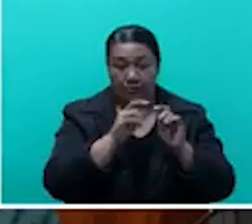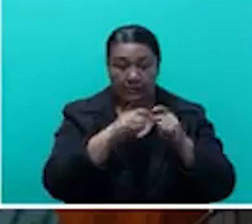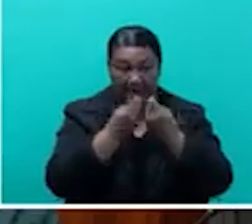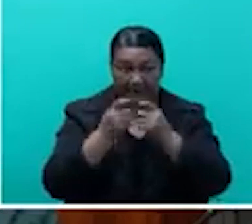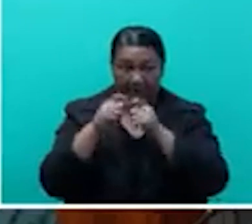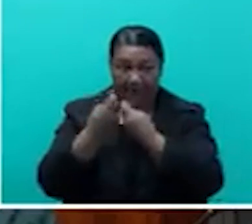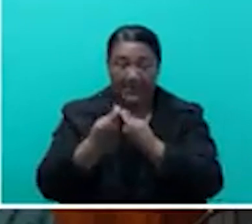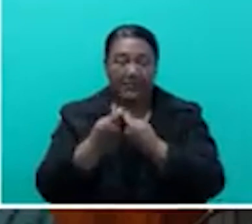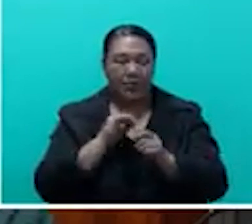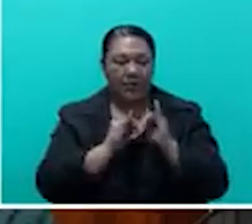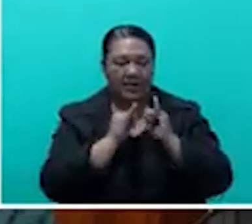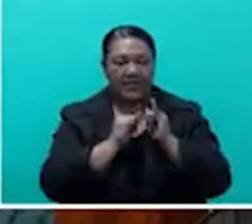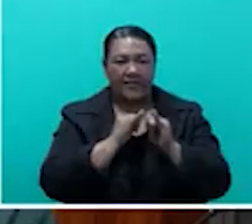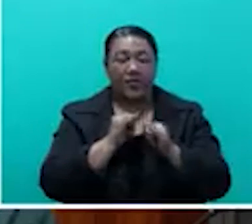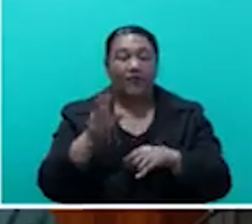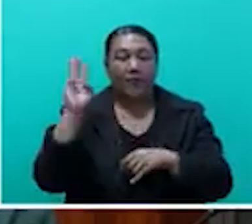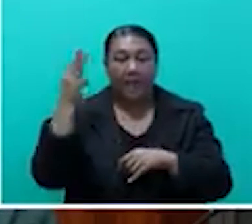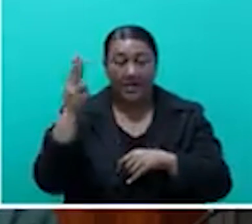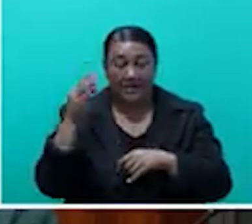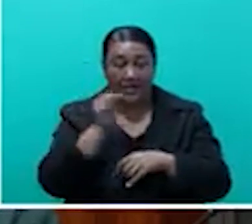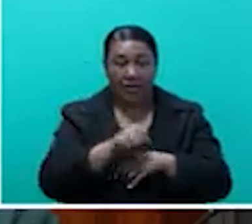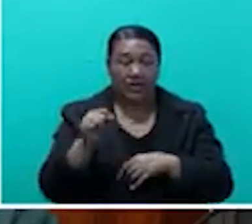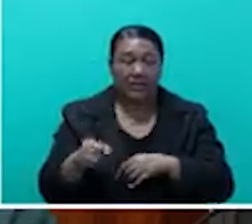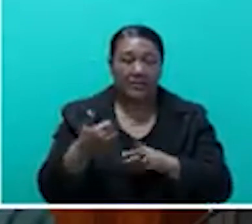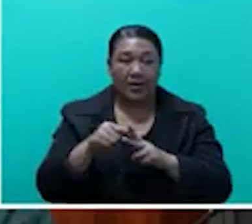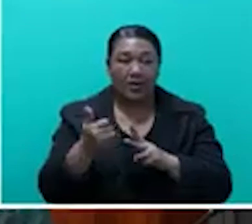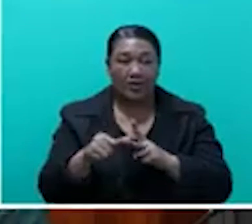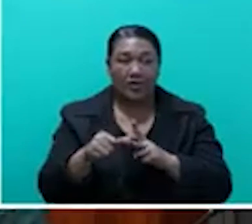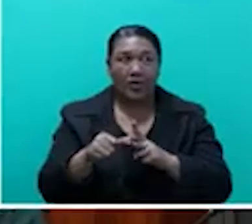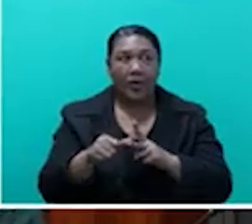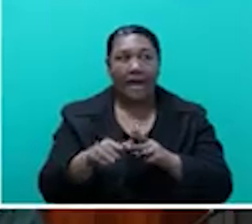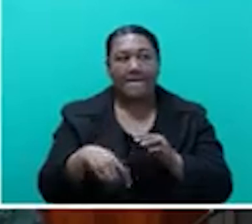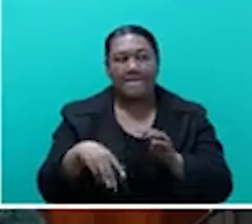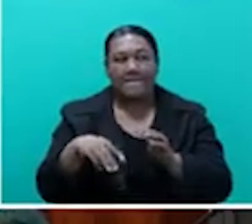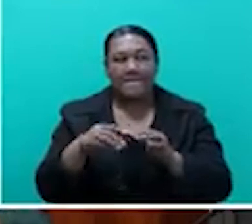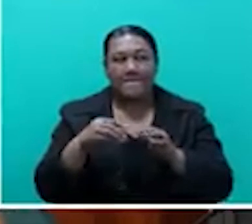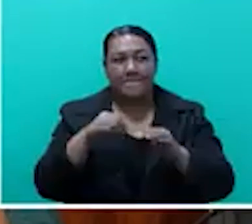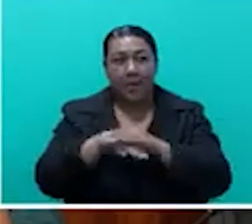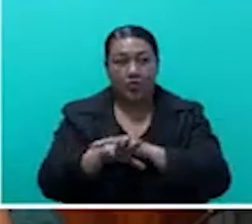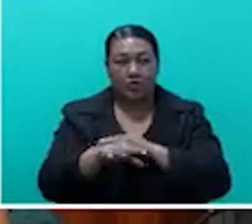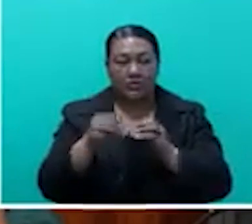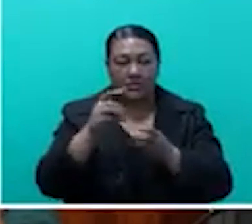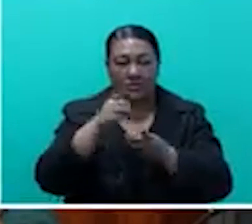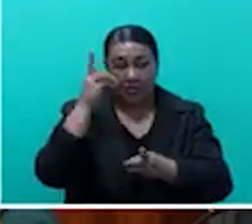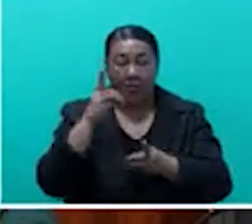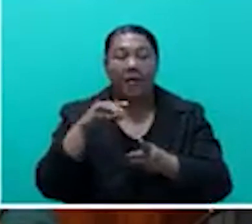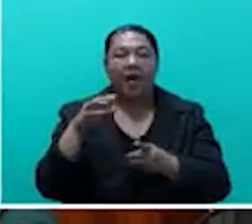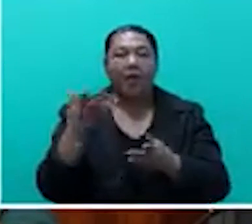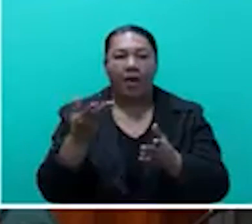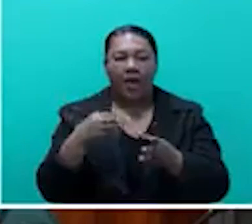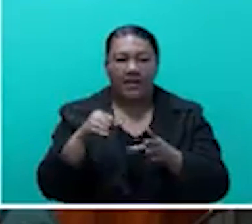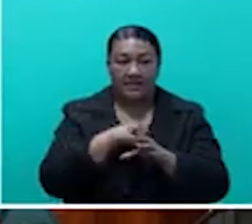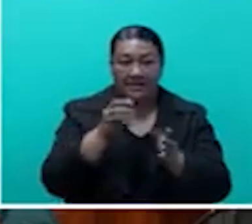overseas PhD and master scholarship and merit-based postgraduate diploma specialization in service overseas